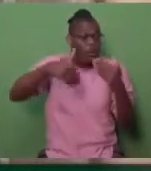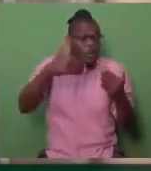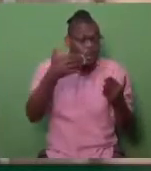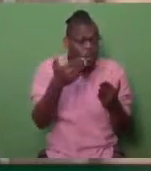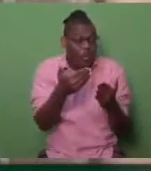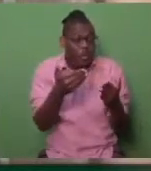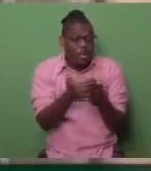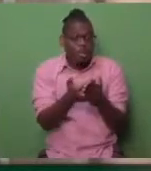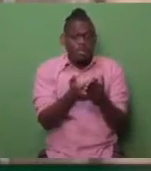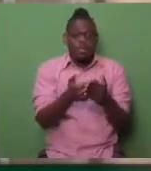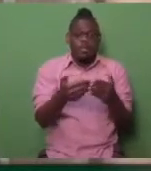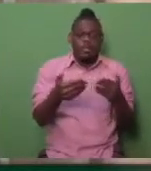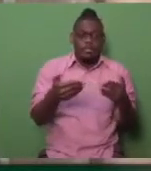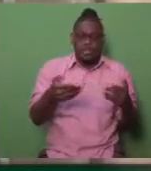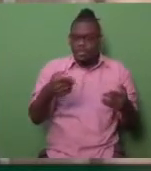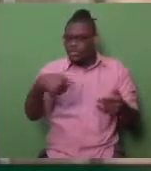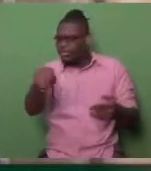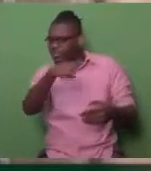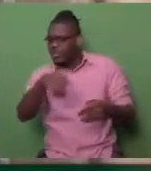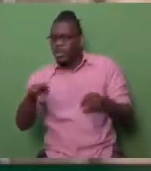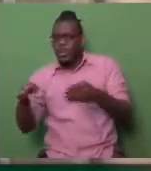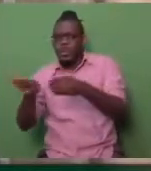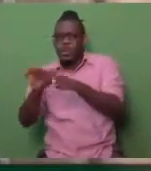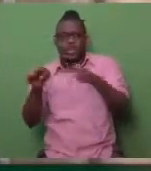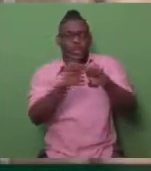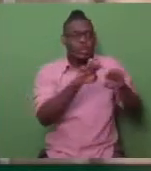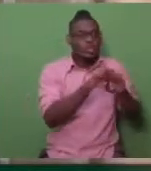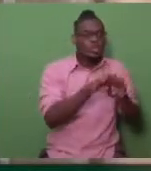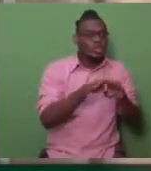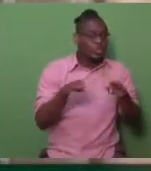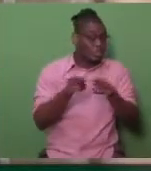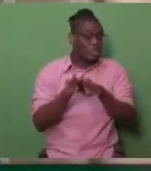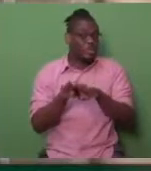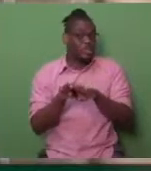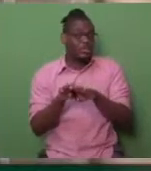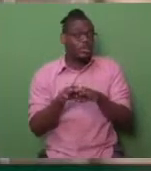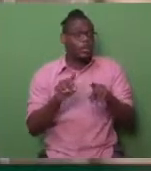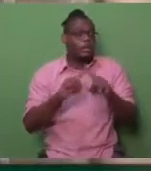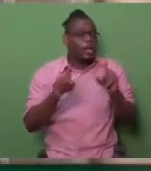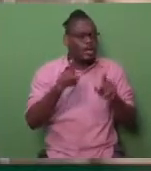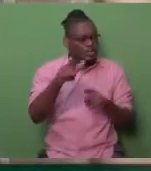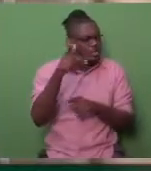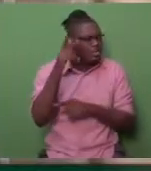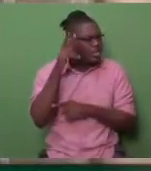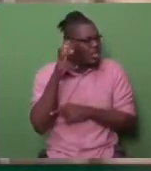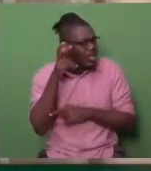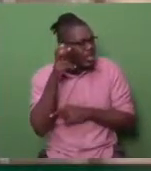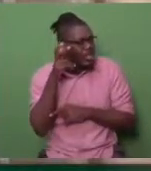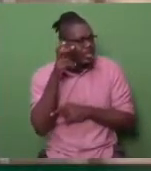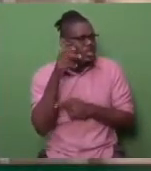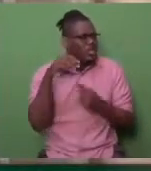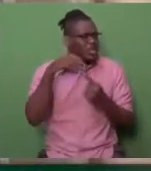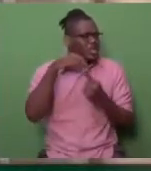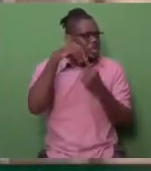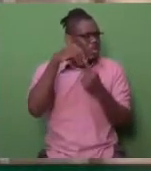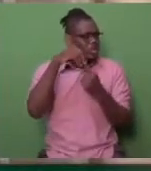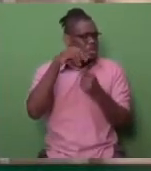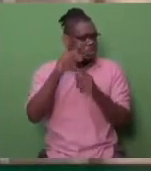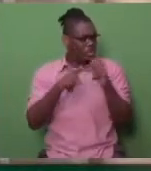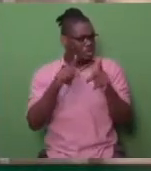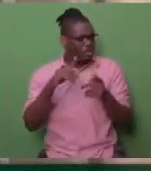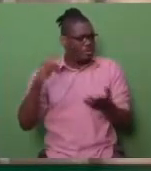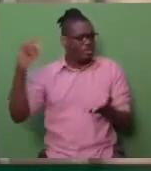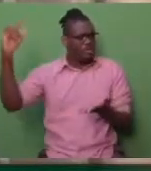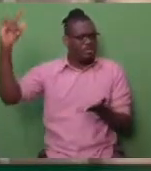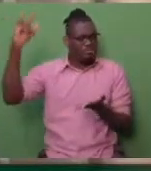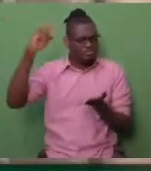Israeli persons had landed in Trinidad and Tobago. What they would, and that's in the lockdown, when borders were closed and people couldn't come in,